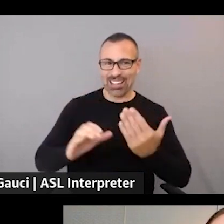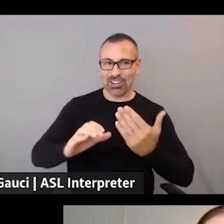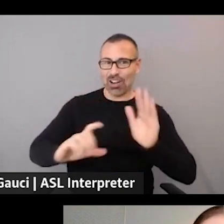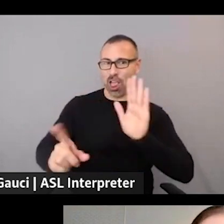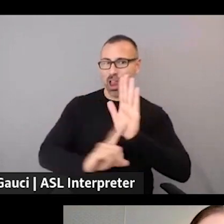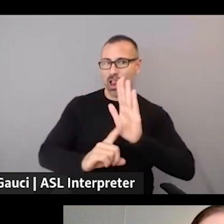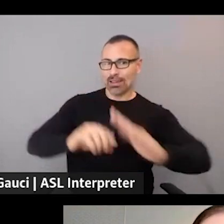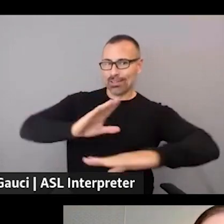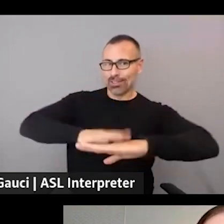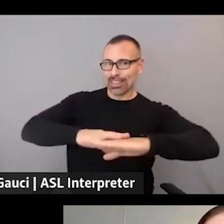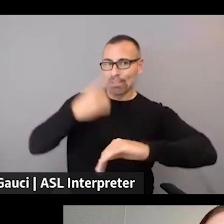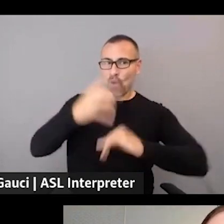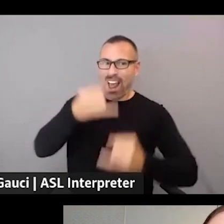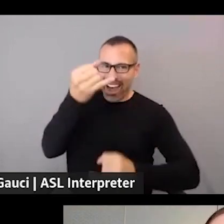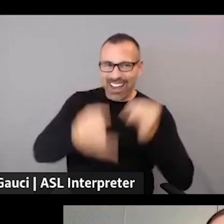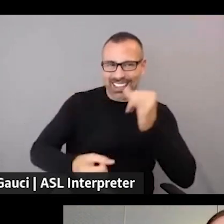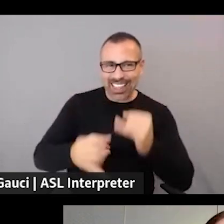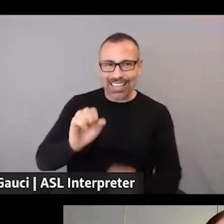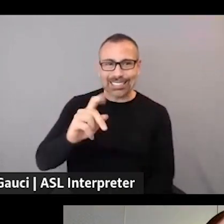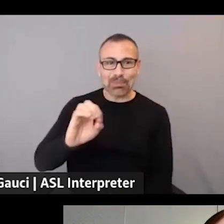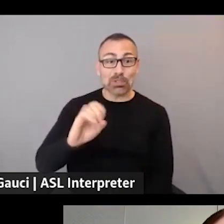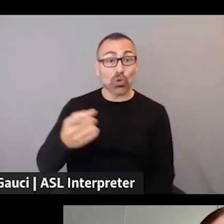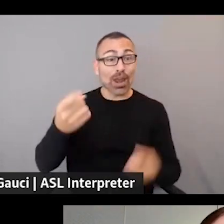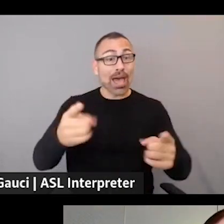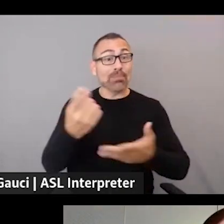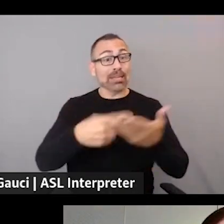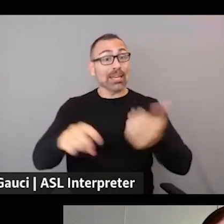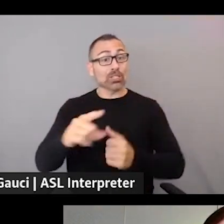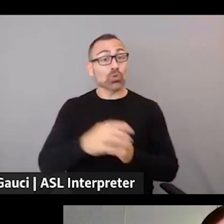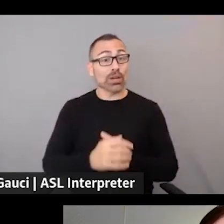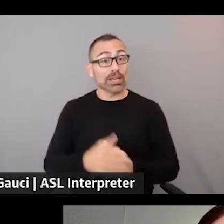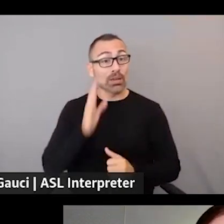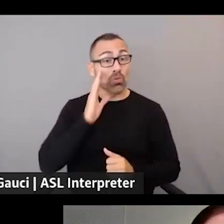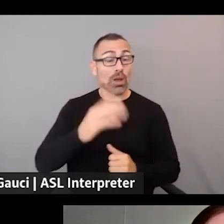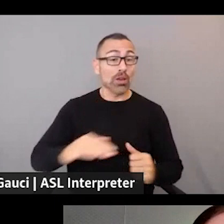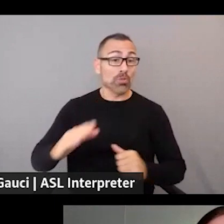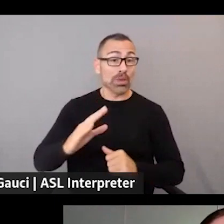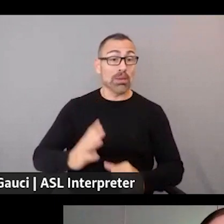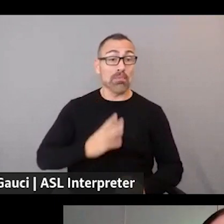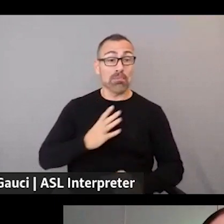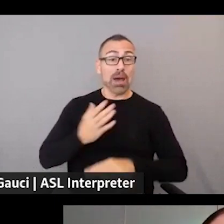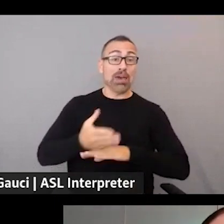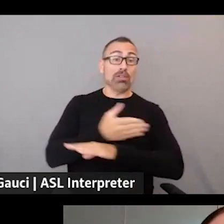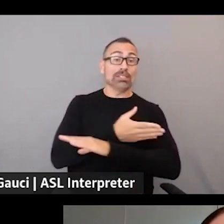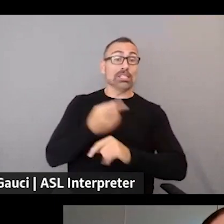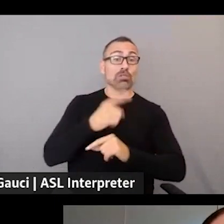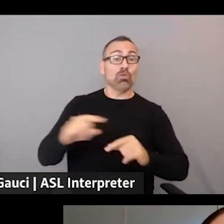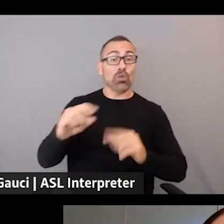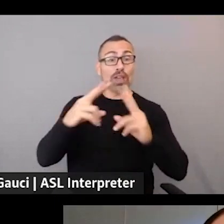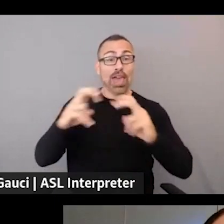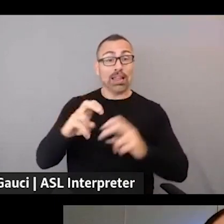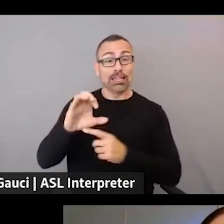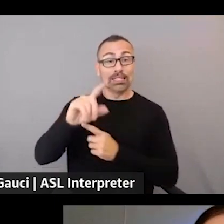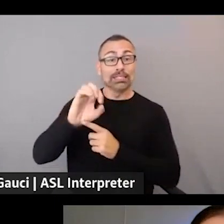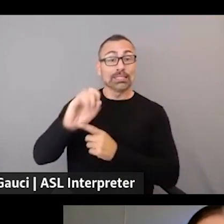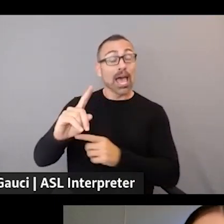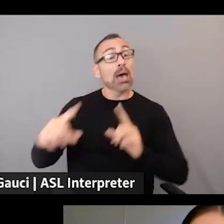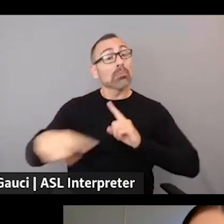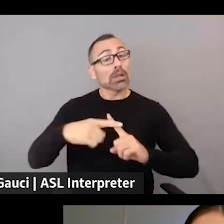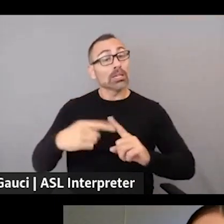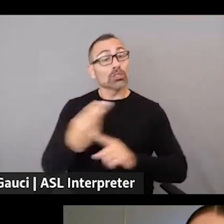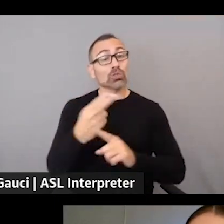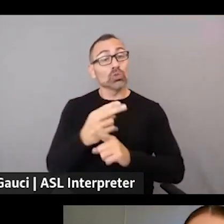where you can join us to cover modernization for your analytics stack, as well as using open source to innovate faster, all on